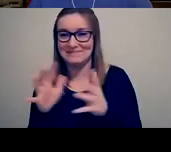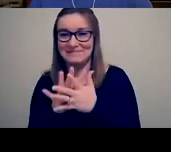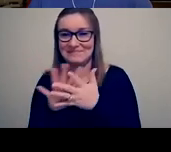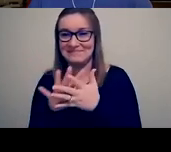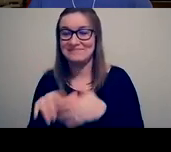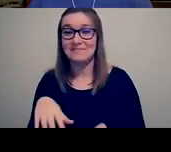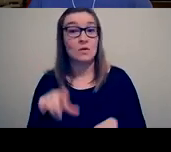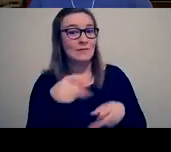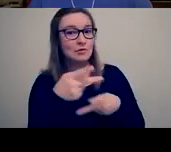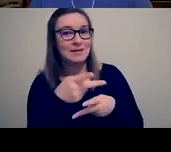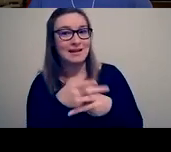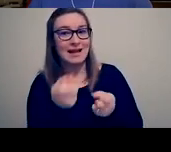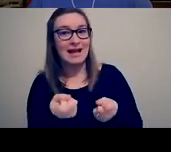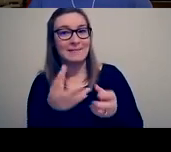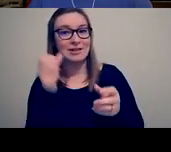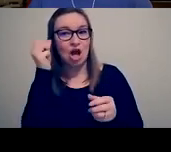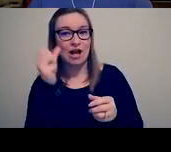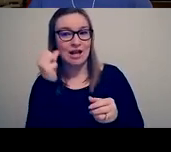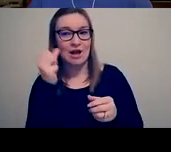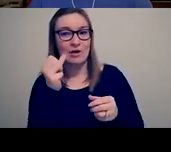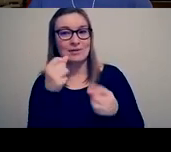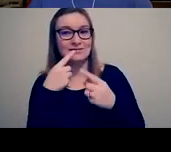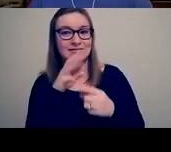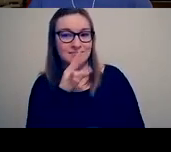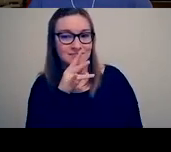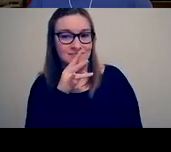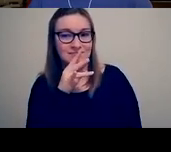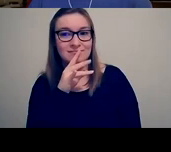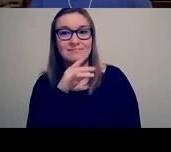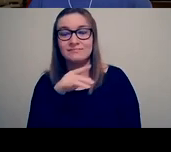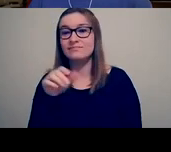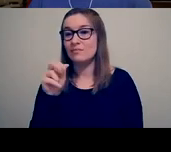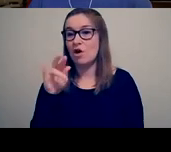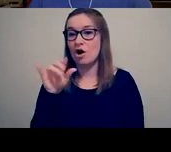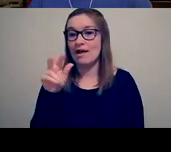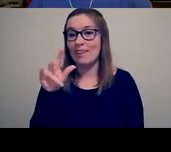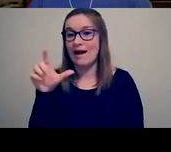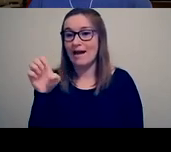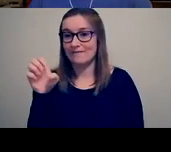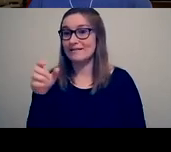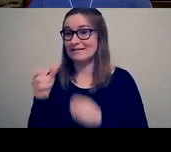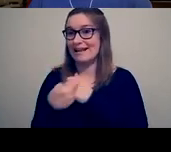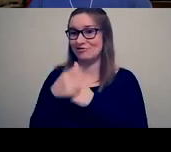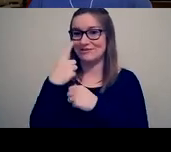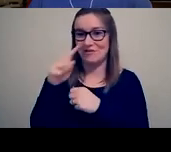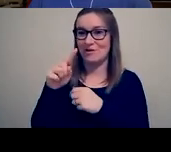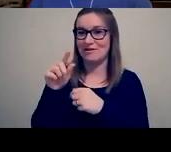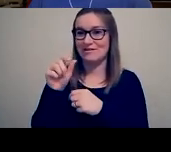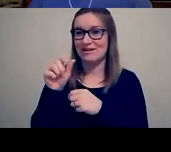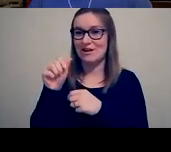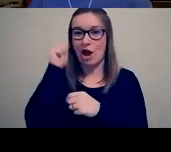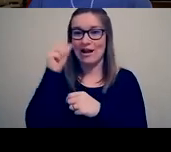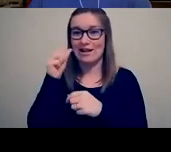much audio we're putting out to the screen. ARIA Live is the biggest danger for audio going out to the screen. Actually, I mean, like, I'm sorry, but